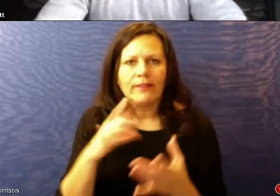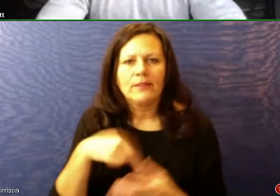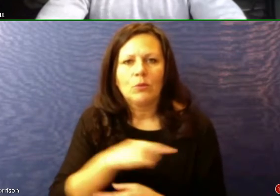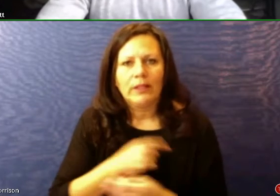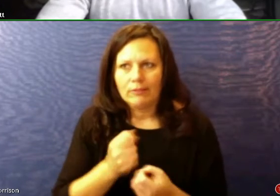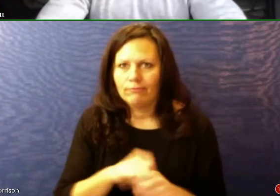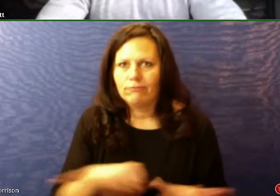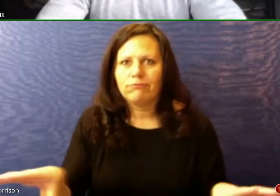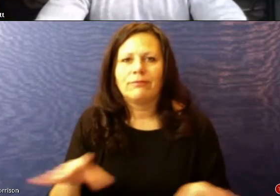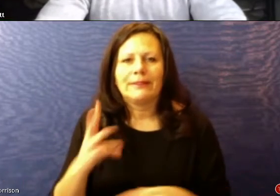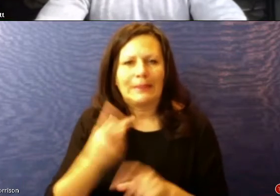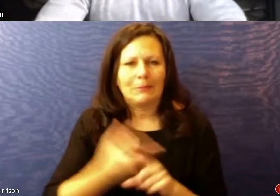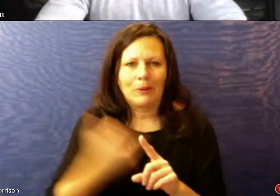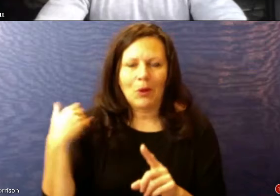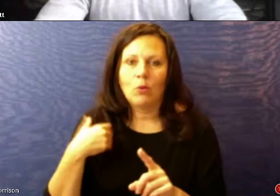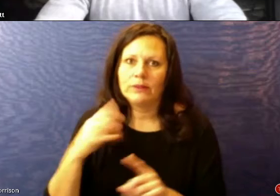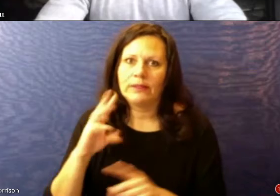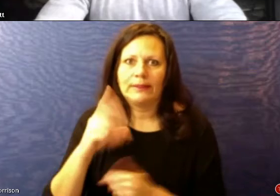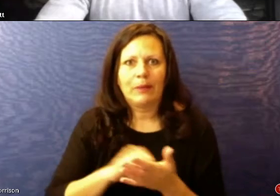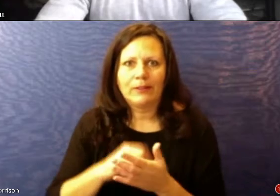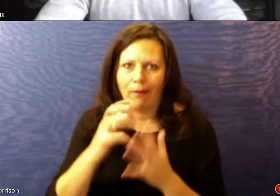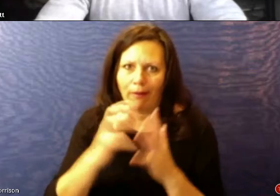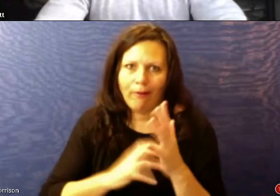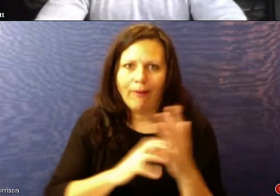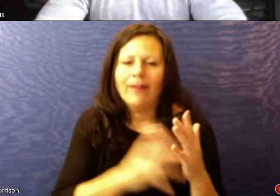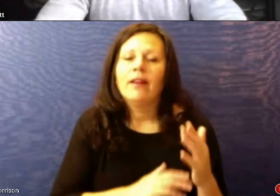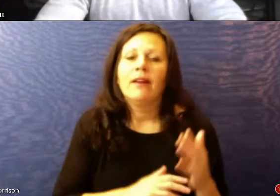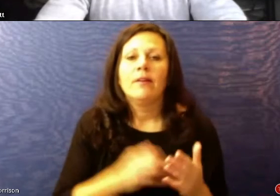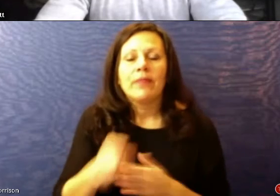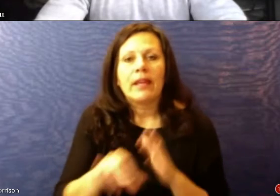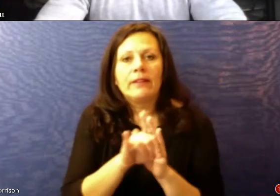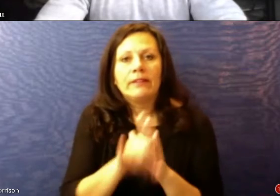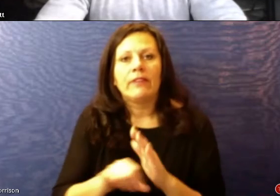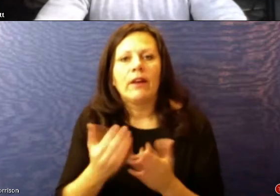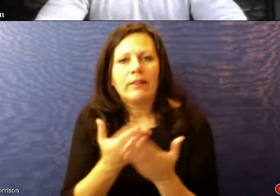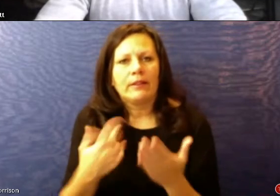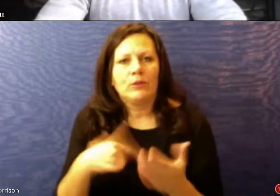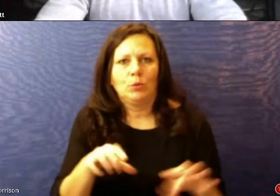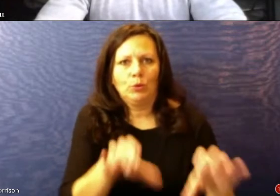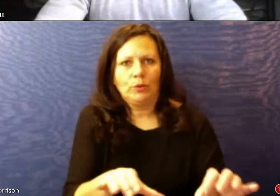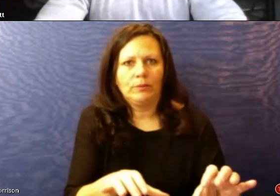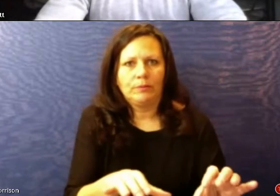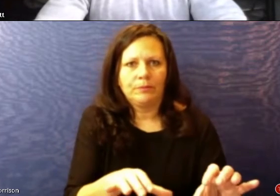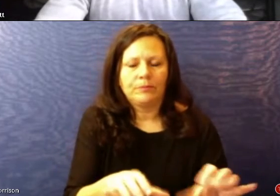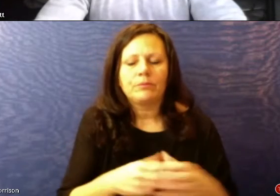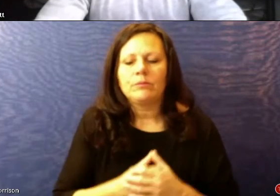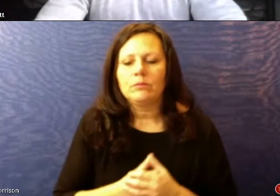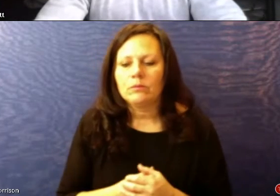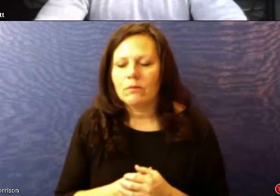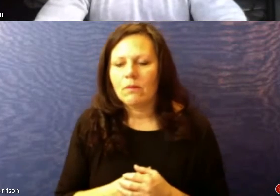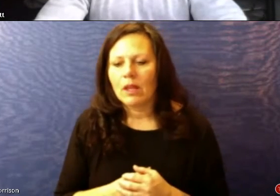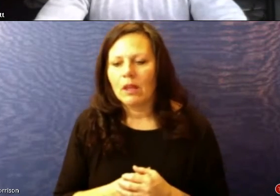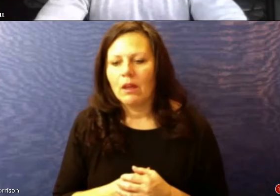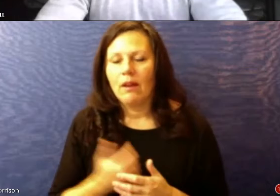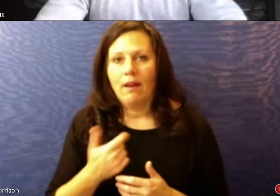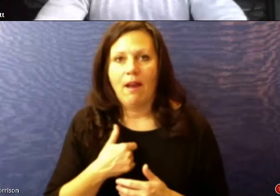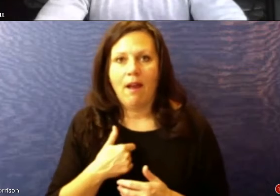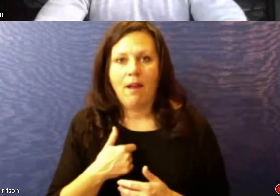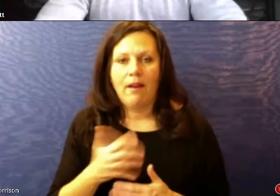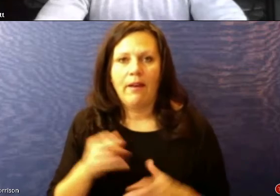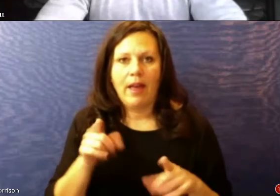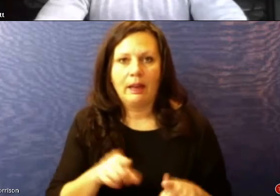long, identifying many of the things that we're doing. And I happen to, you know, agree